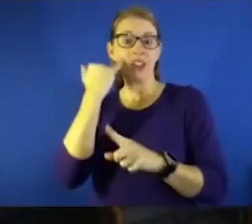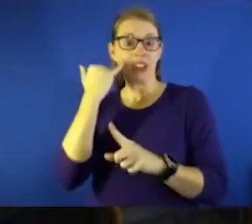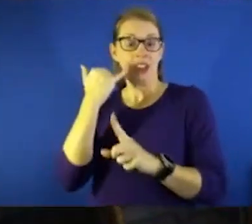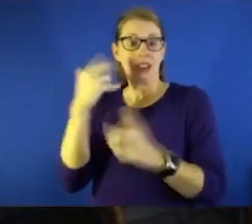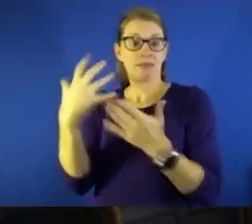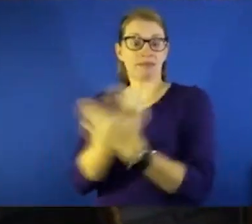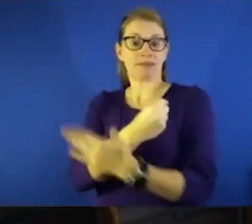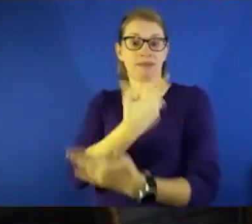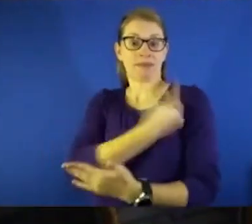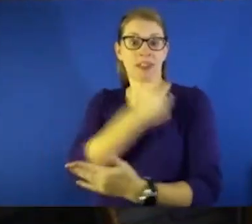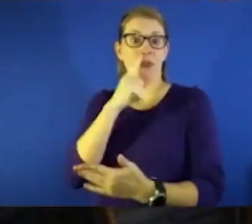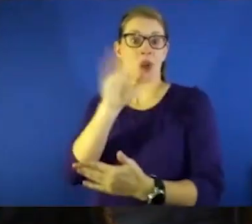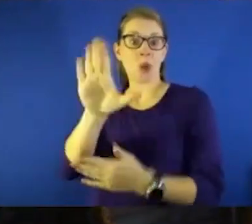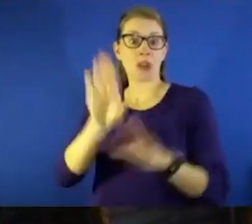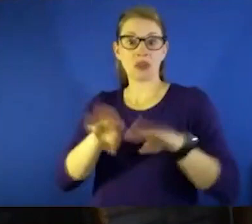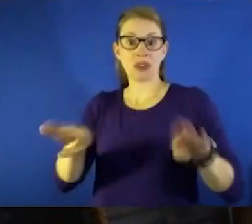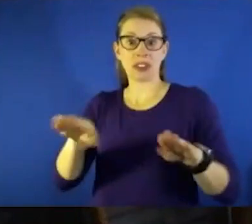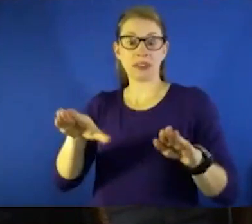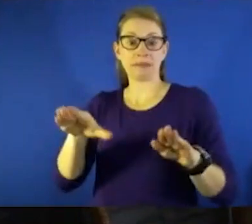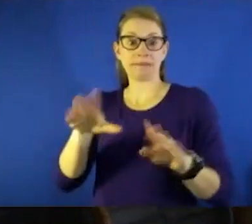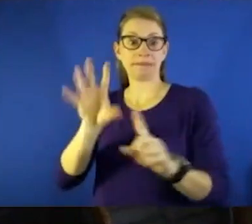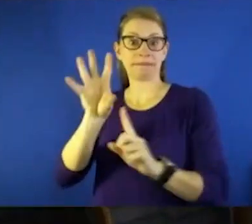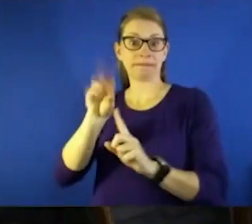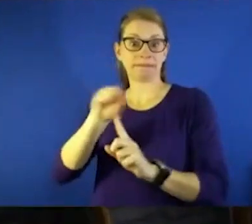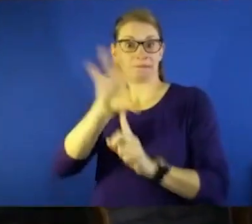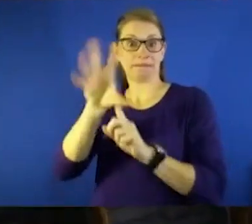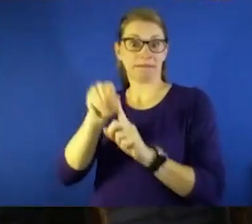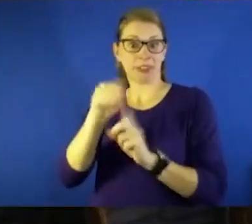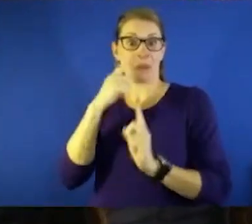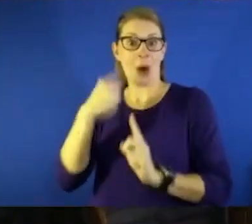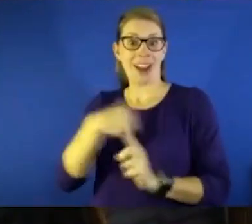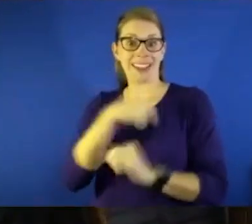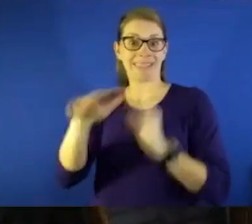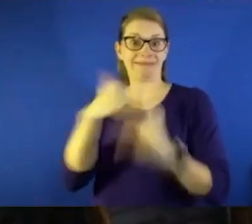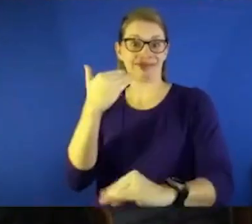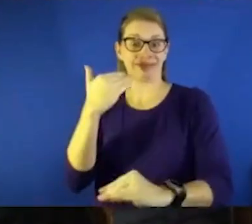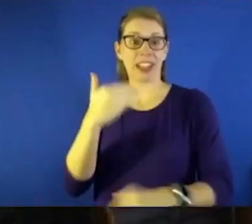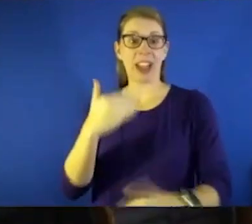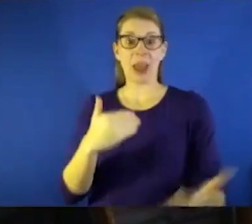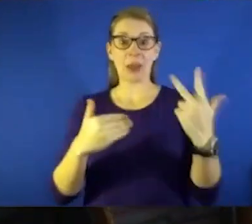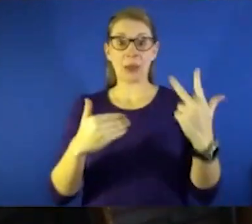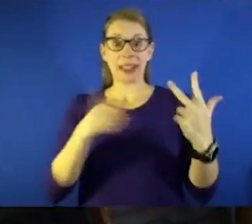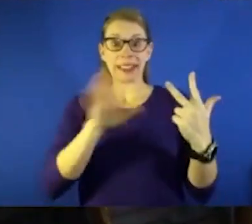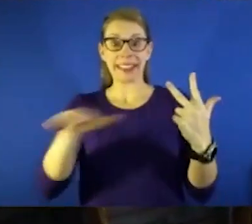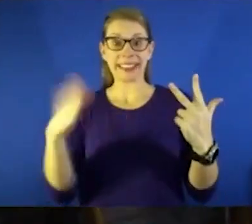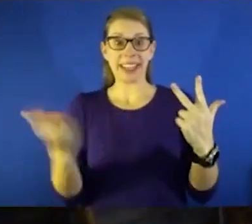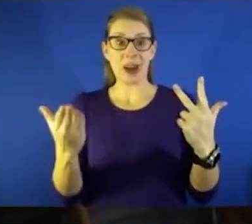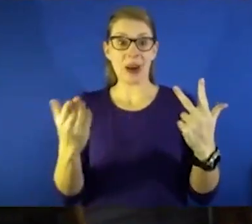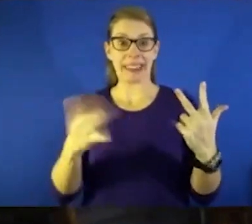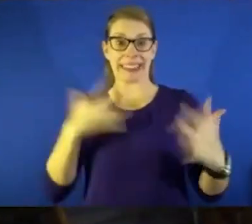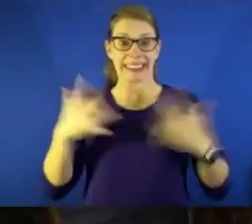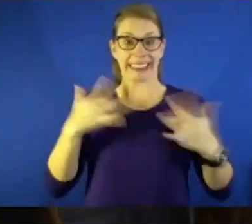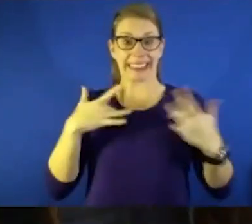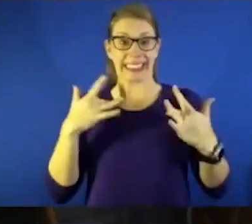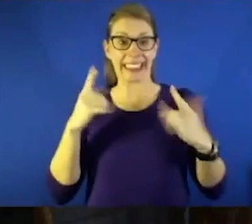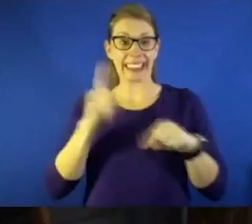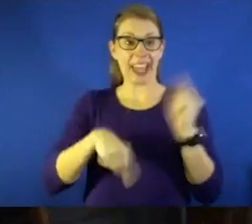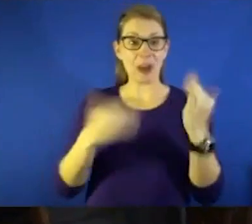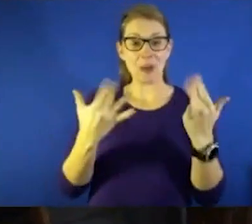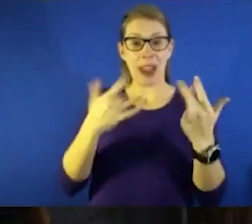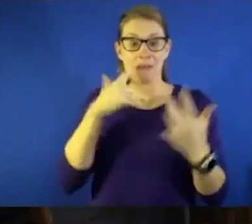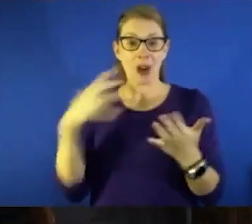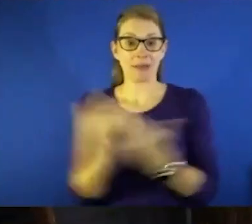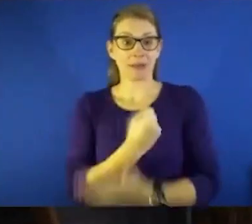have got 3 right here live in our studio this morning. They can hardly wait, right? Are you excited? Yeah. I need to